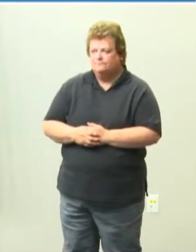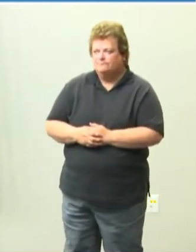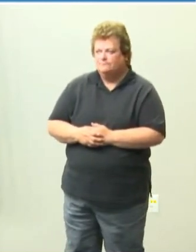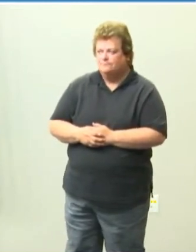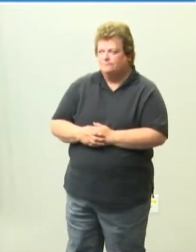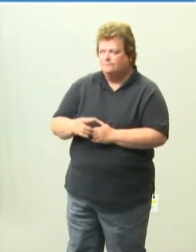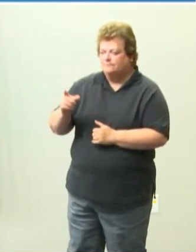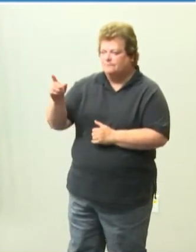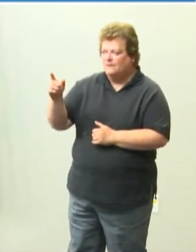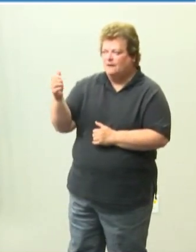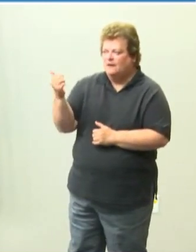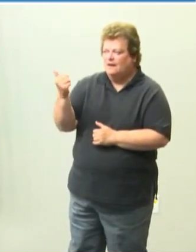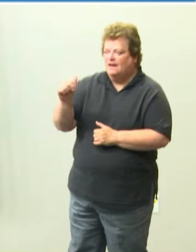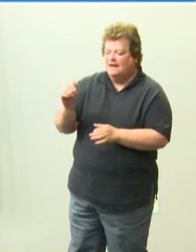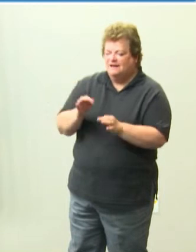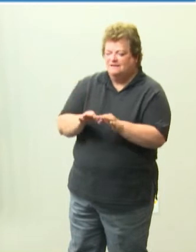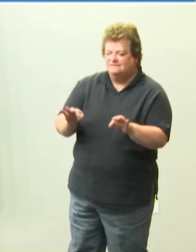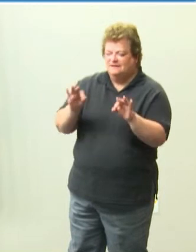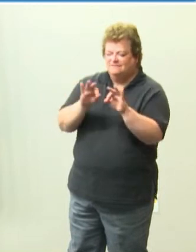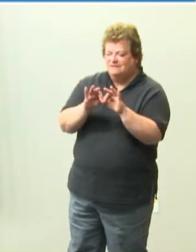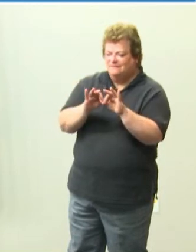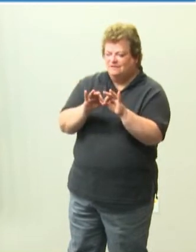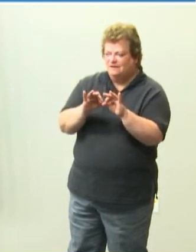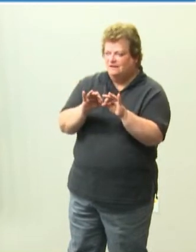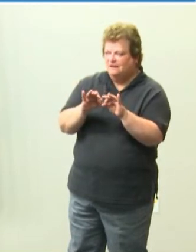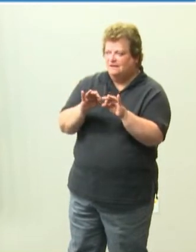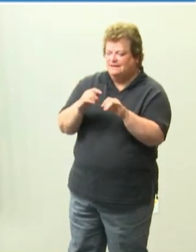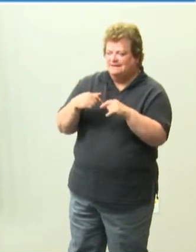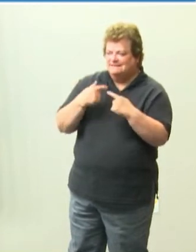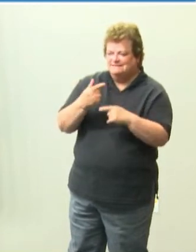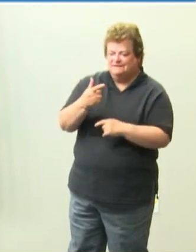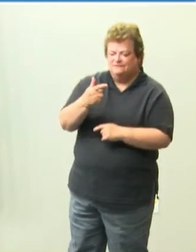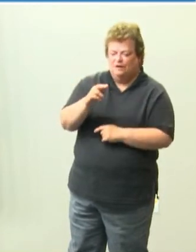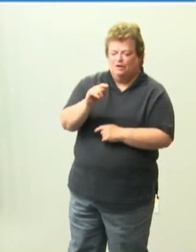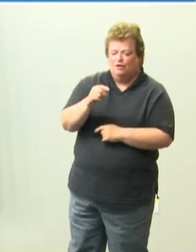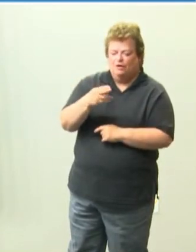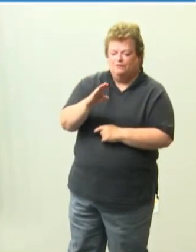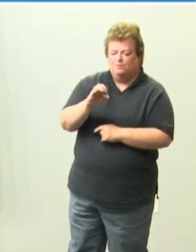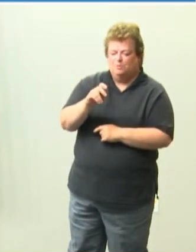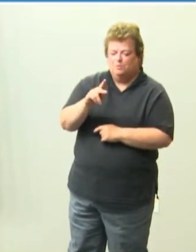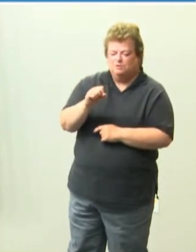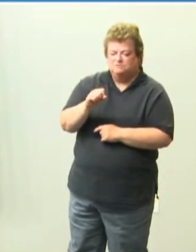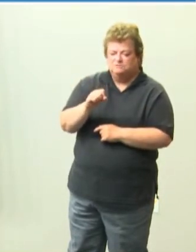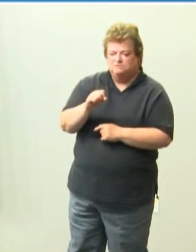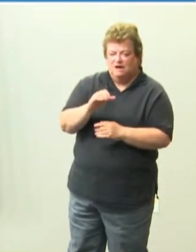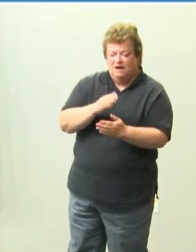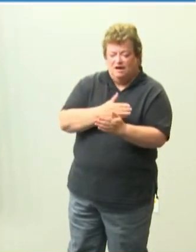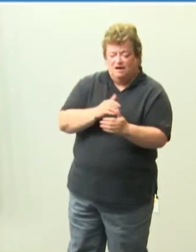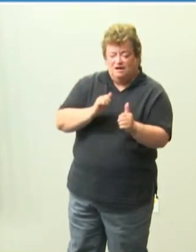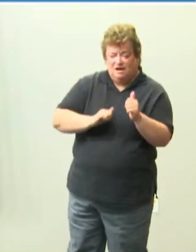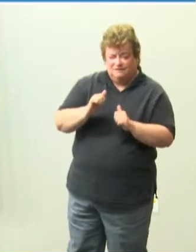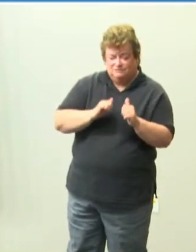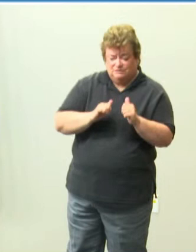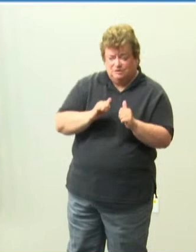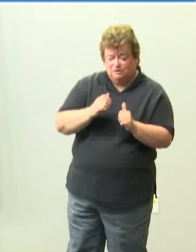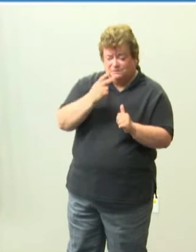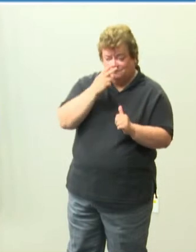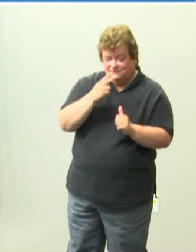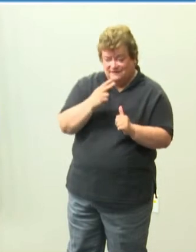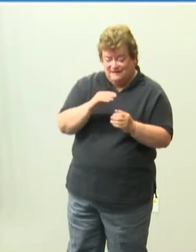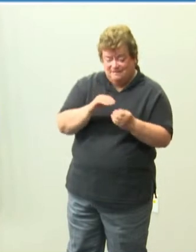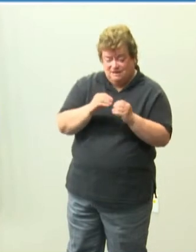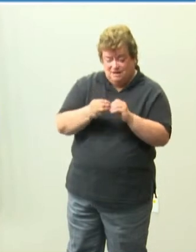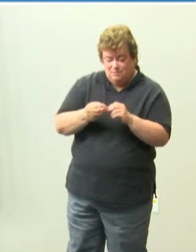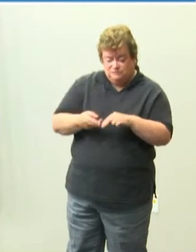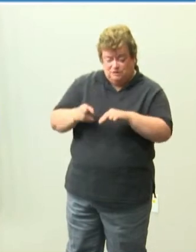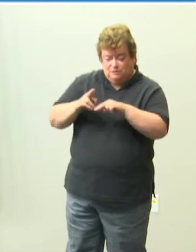Has there been any kind of significant increase in cases since the Guard concert? That was quite a few people there. Have there been any kind of increases when it comes to that